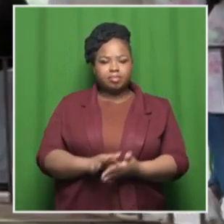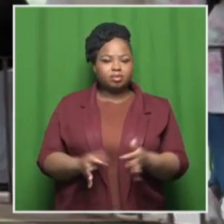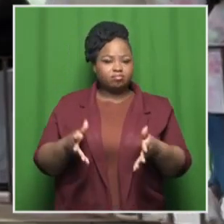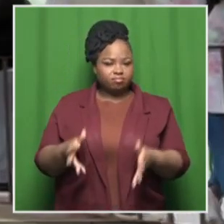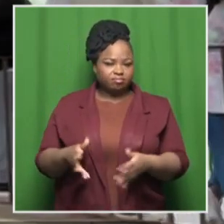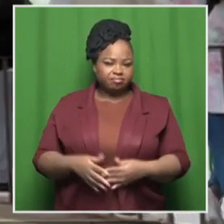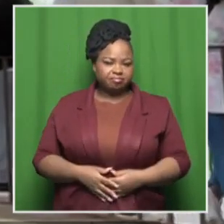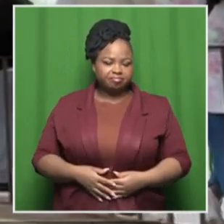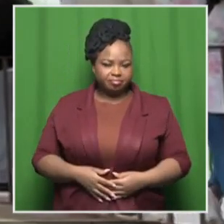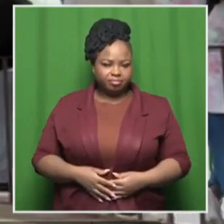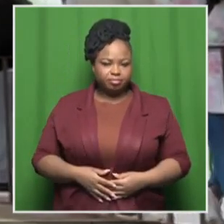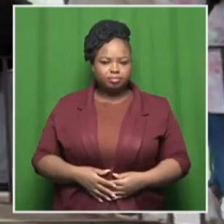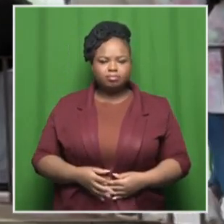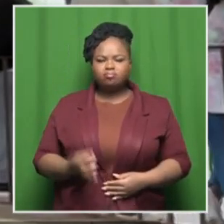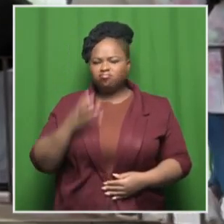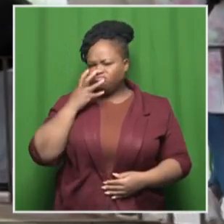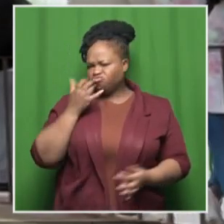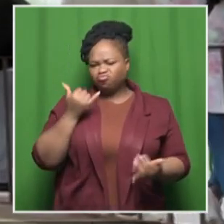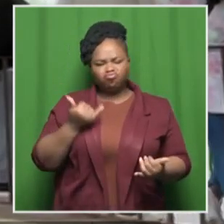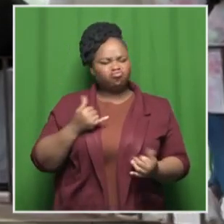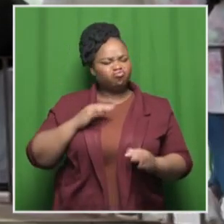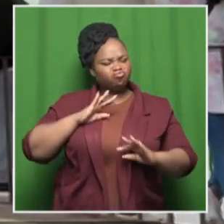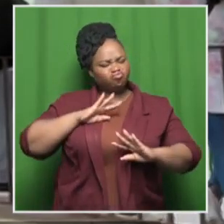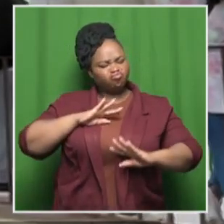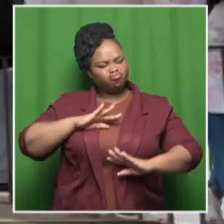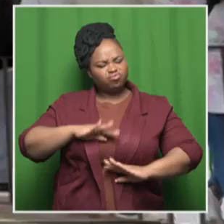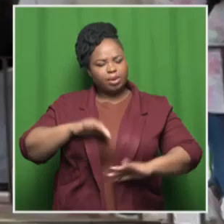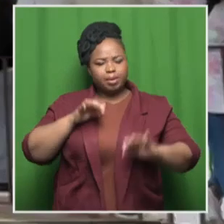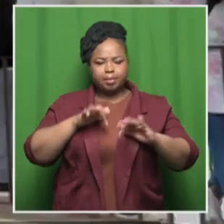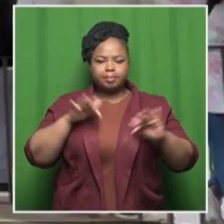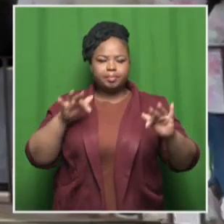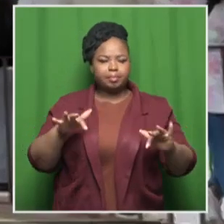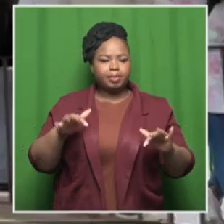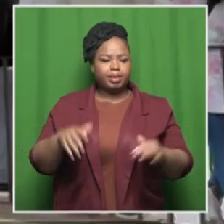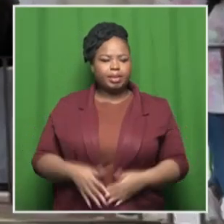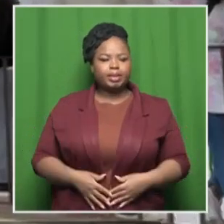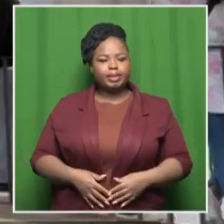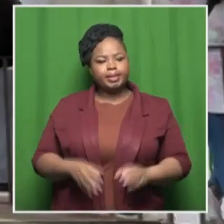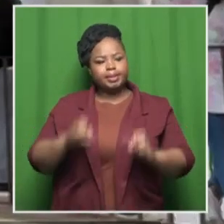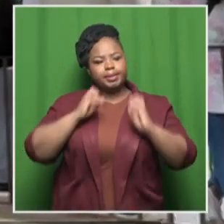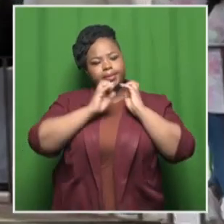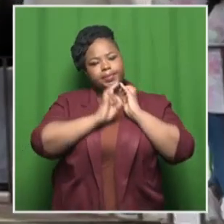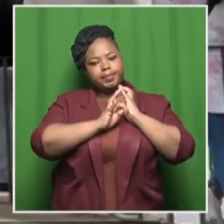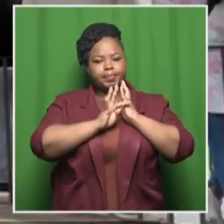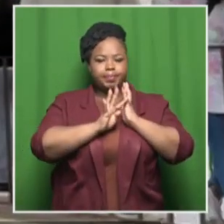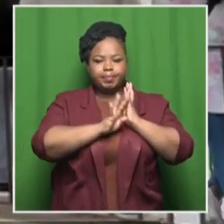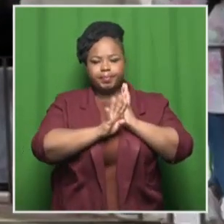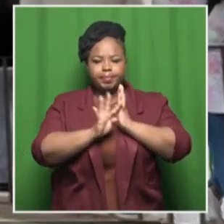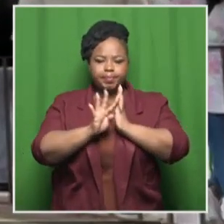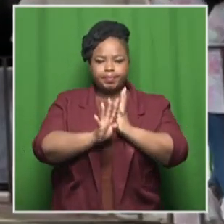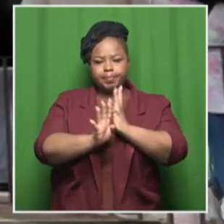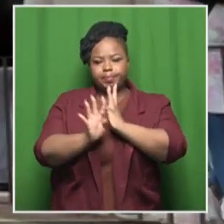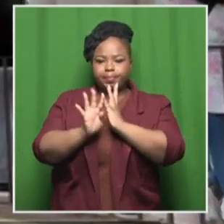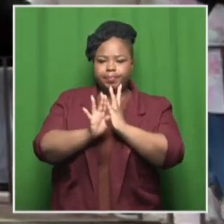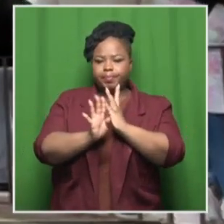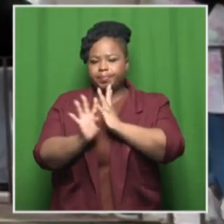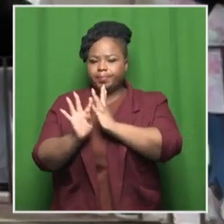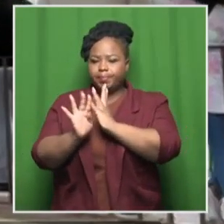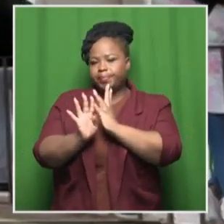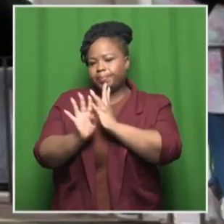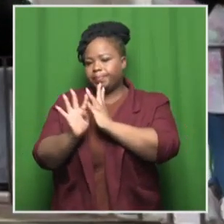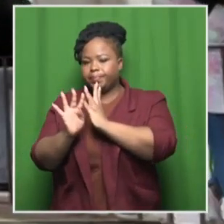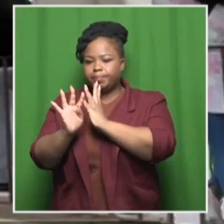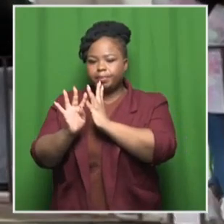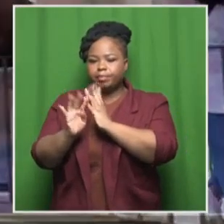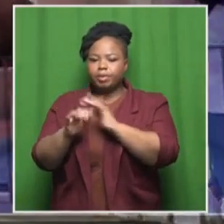here. The mood is very calm. The people of Mozambique are lining on the queues, one by one, waiting